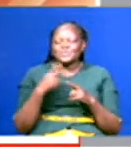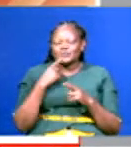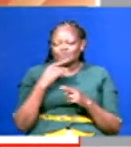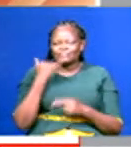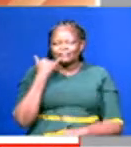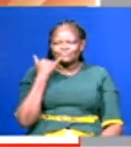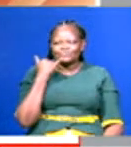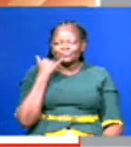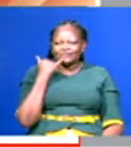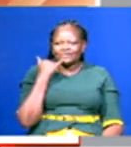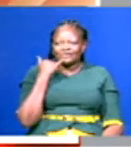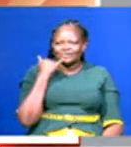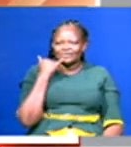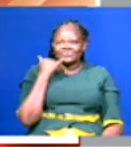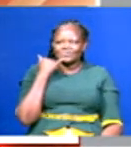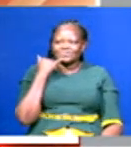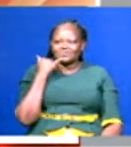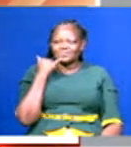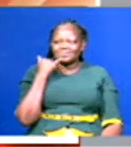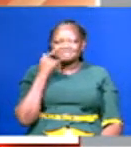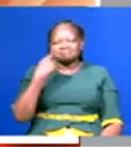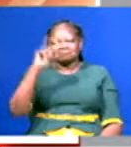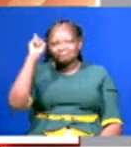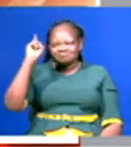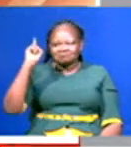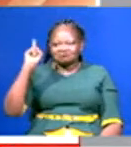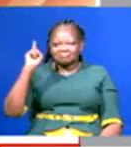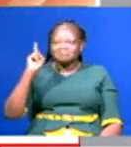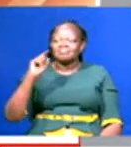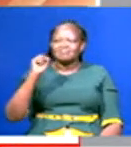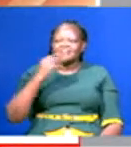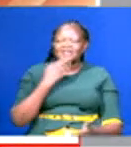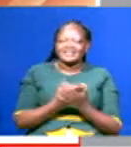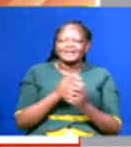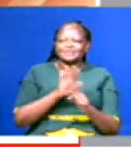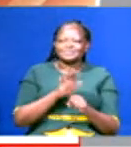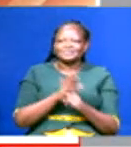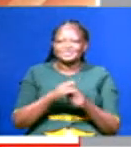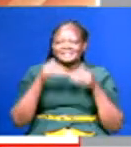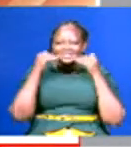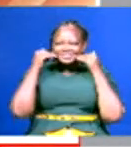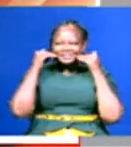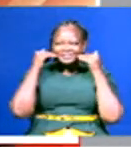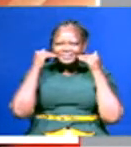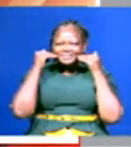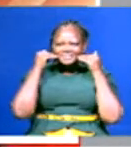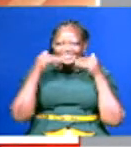Susan Thuku. Mm-hmm. That's right. Susan Thuku. Asante sana. There she is smiling. Susan,